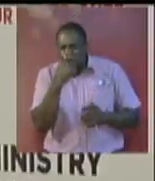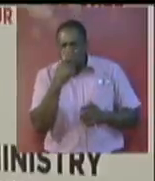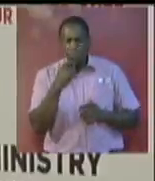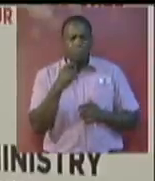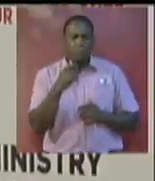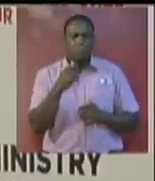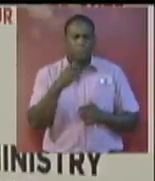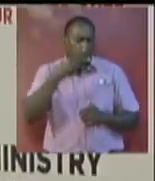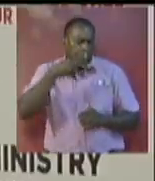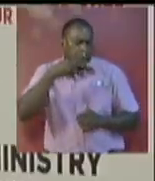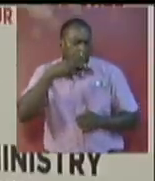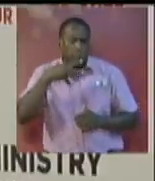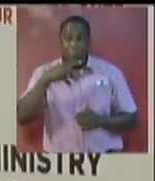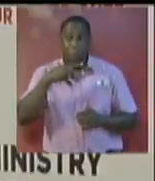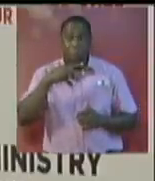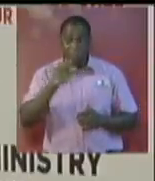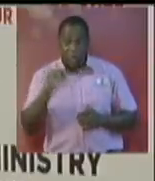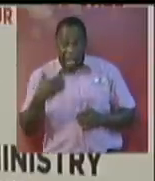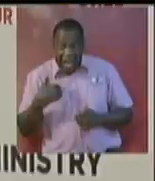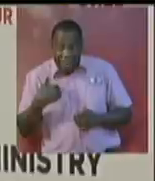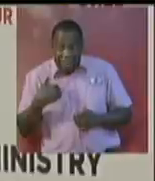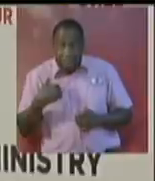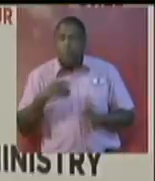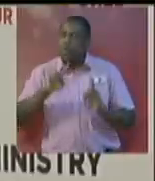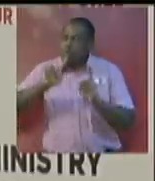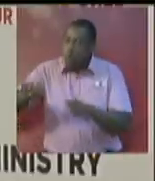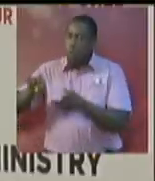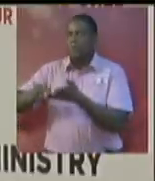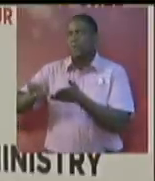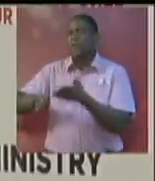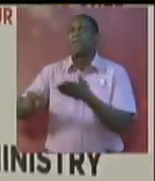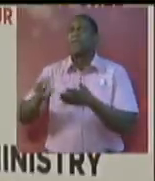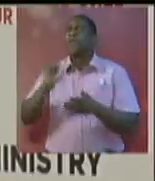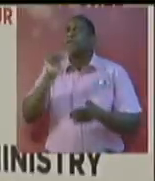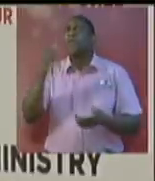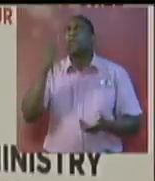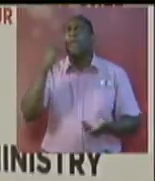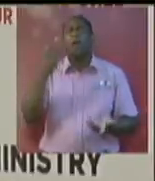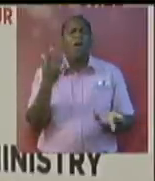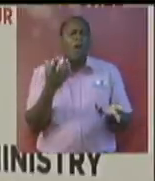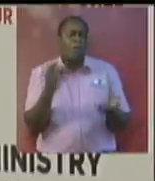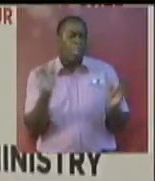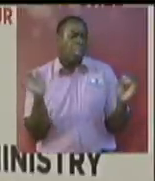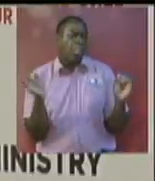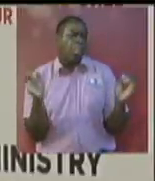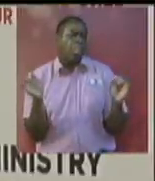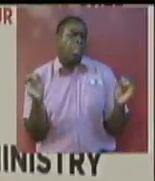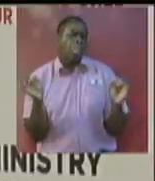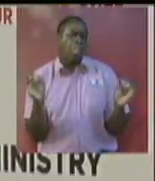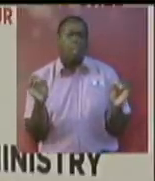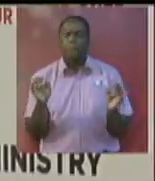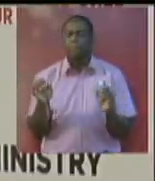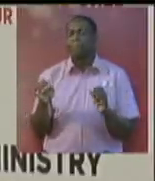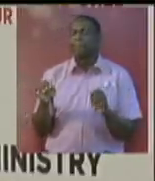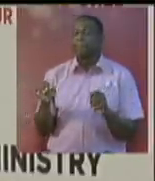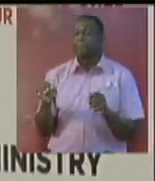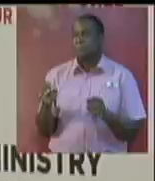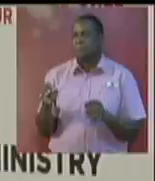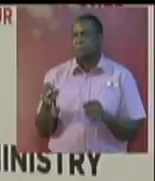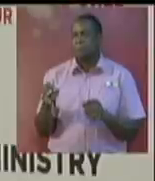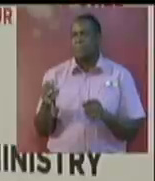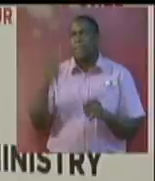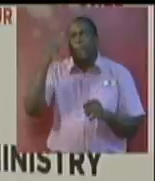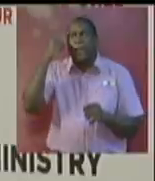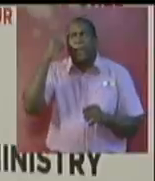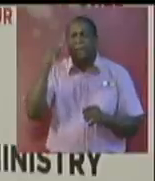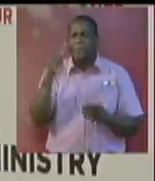them, please get yourself checked and tested. Do not ignore it and put it down to, hey, this is just a common flu, or